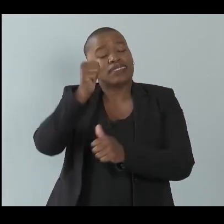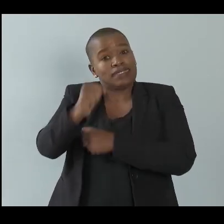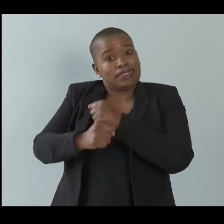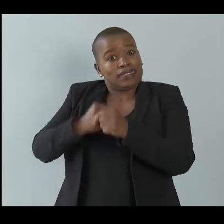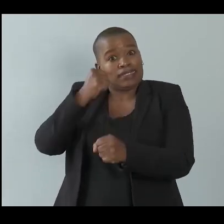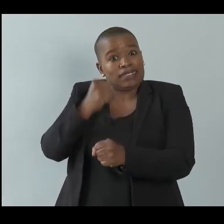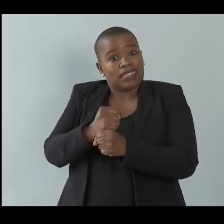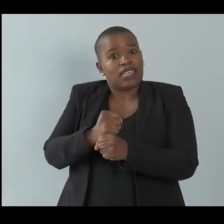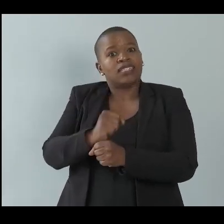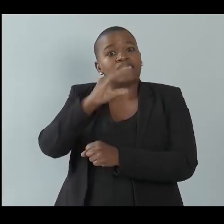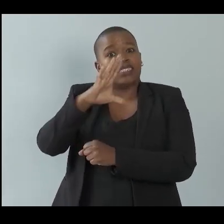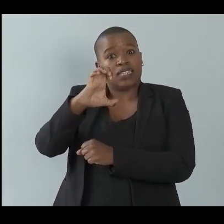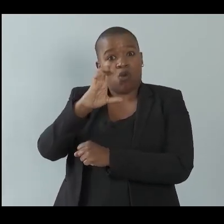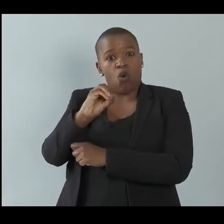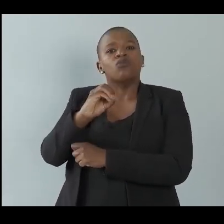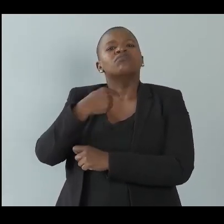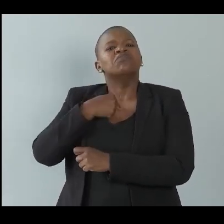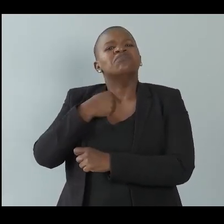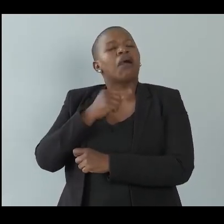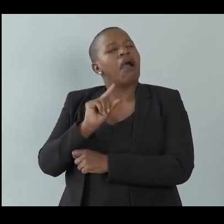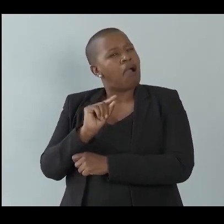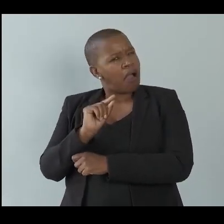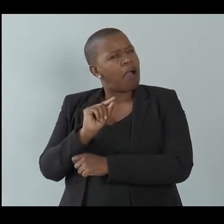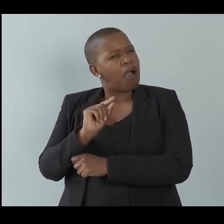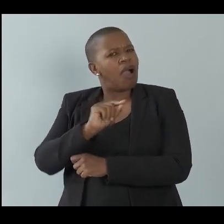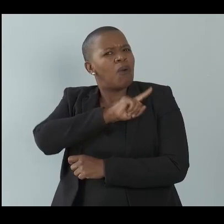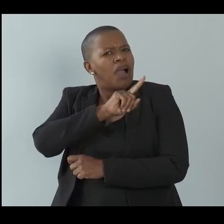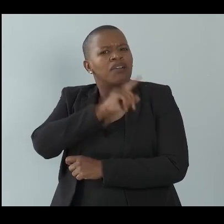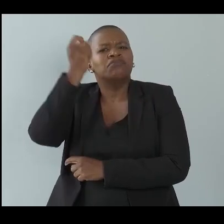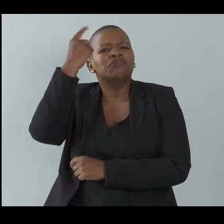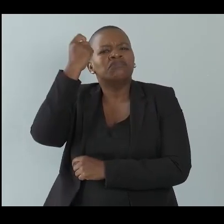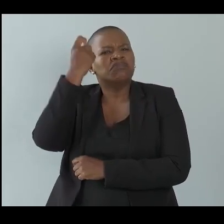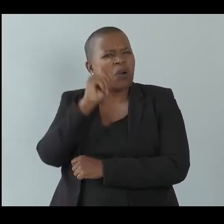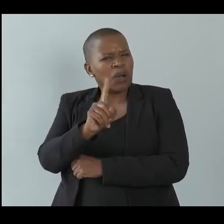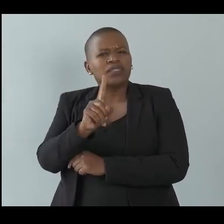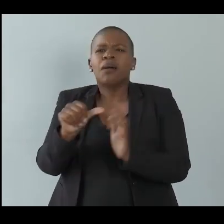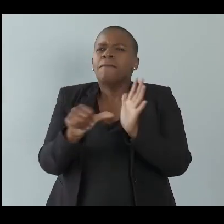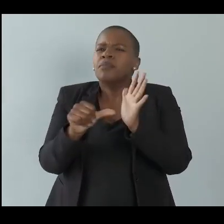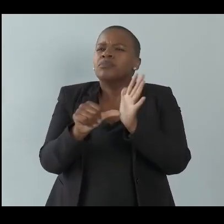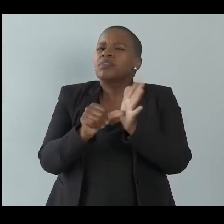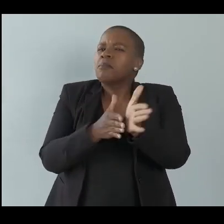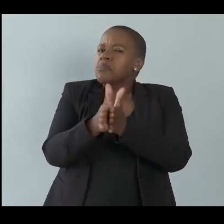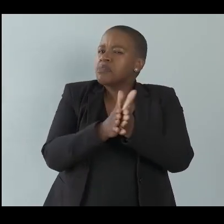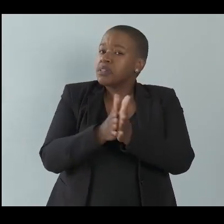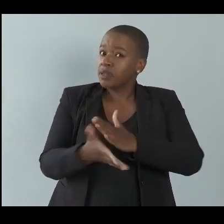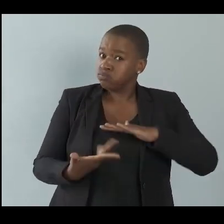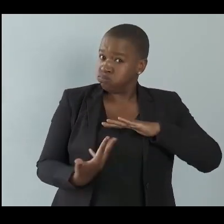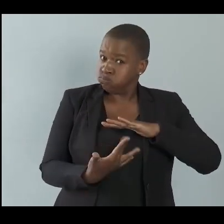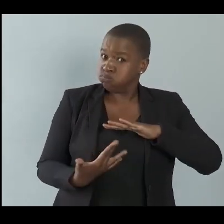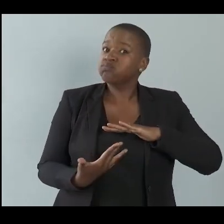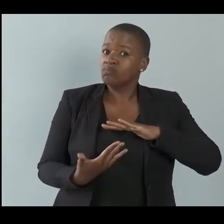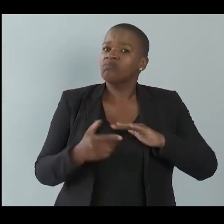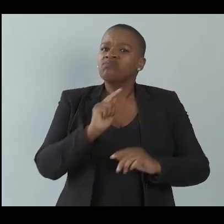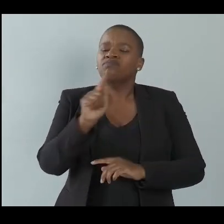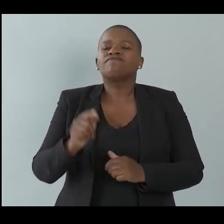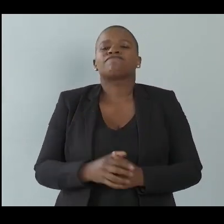Altron to understand what is it that drives them, and this is what led us to defining our purpose. I